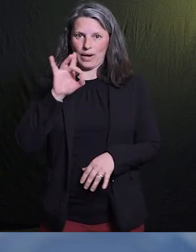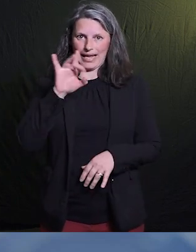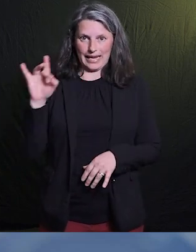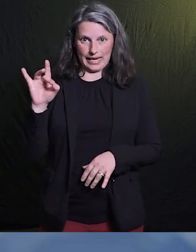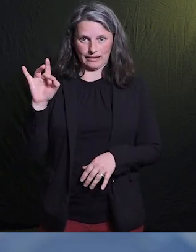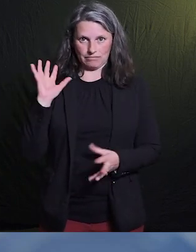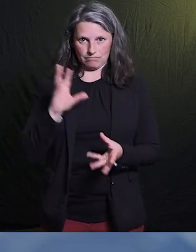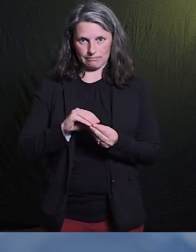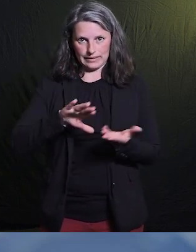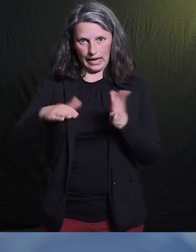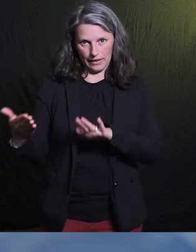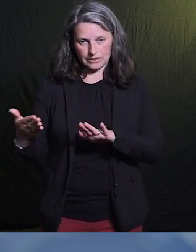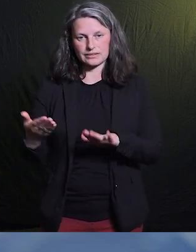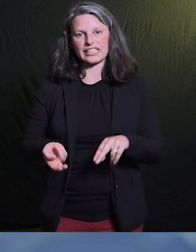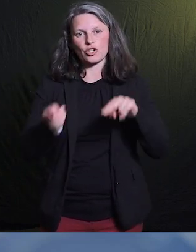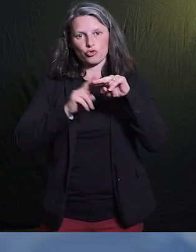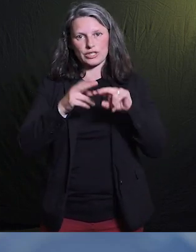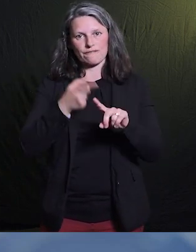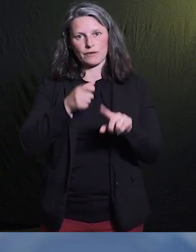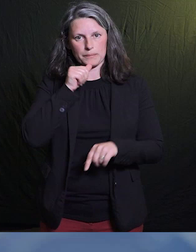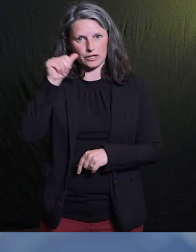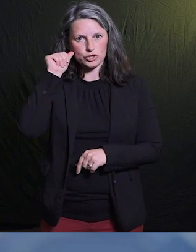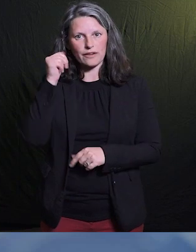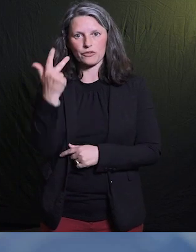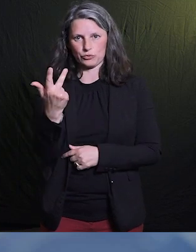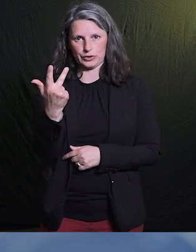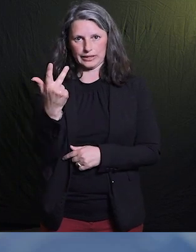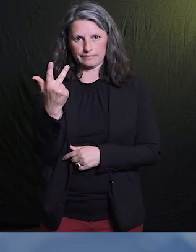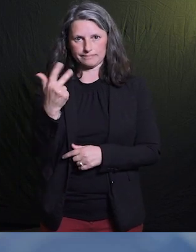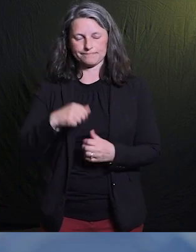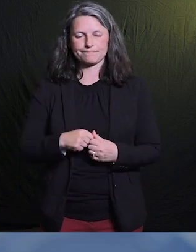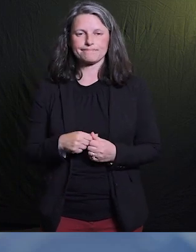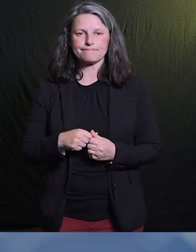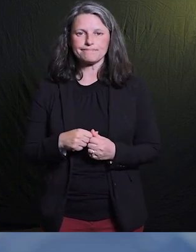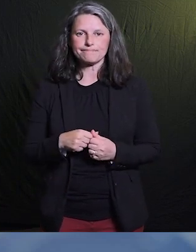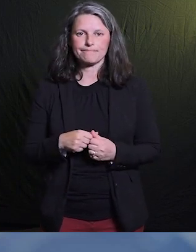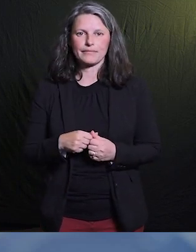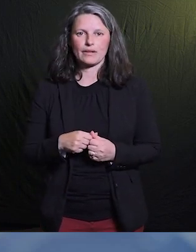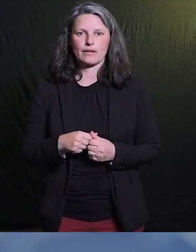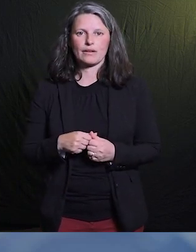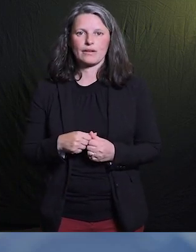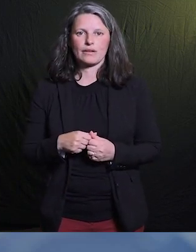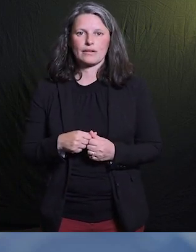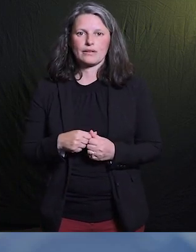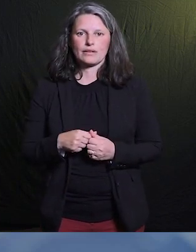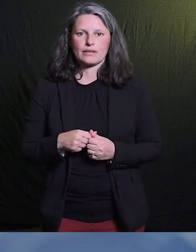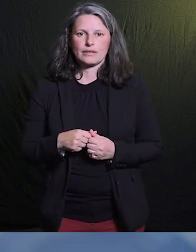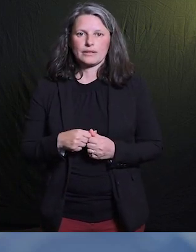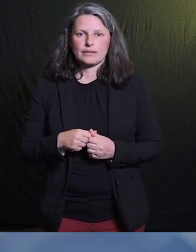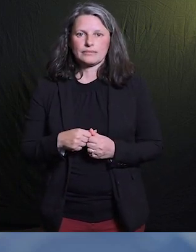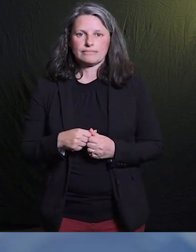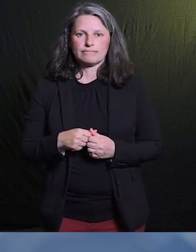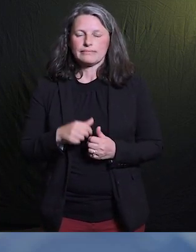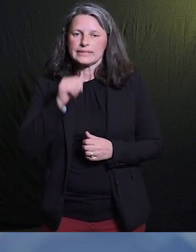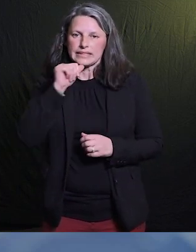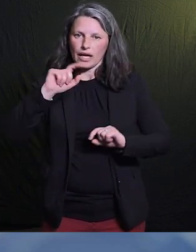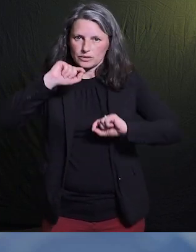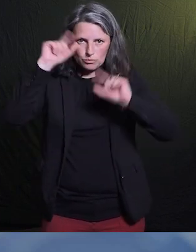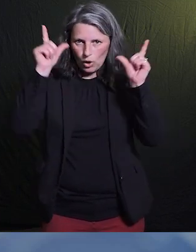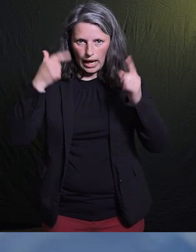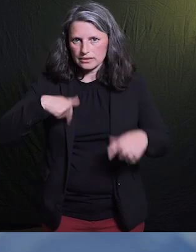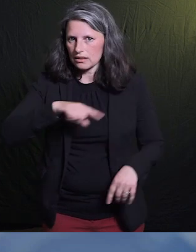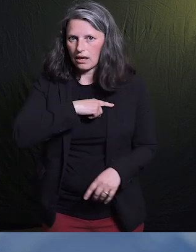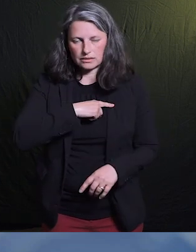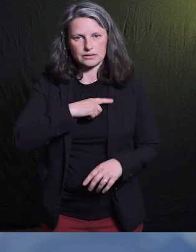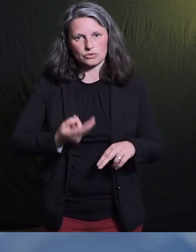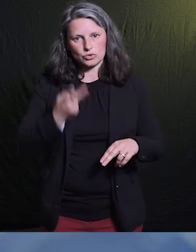of this morning. That's an increase of 3 over yesterday's number. And it's not surprising that the increase